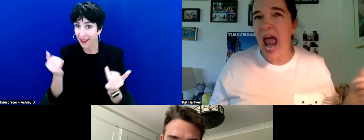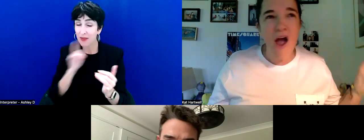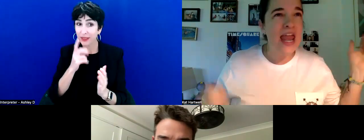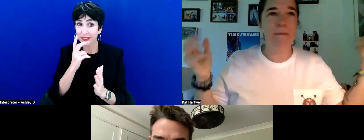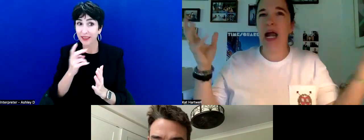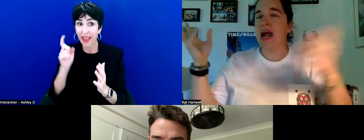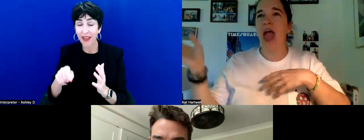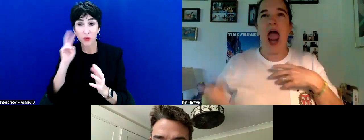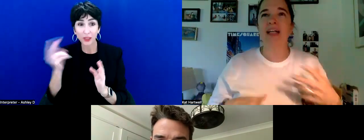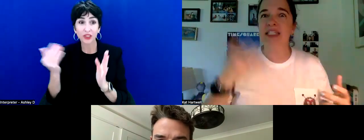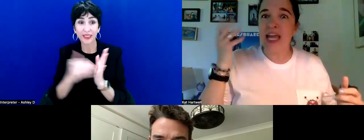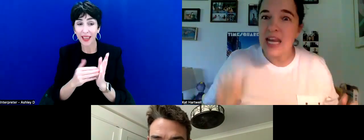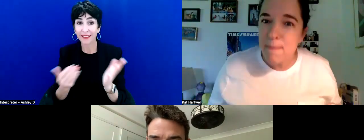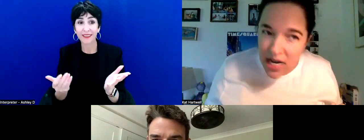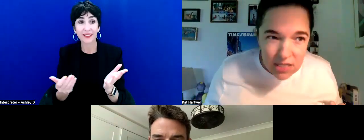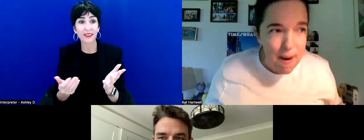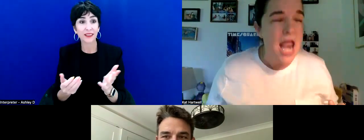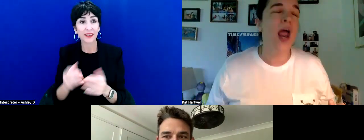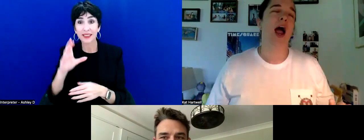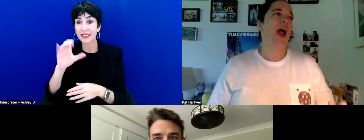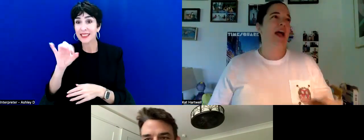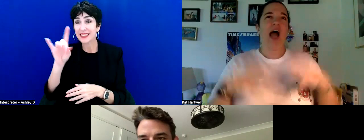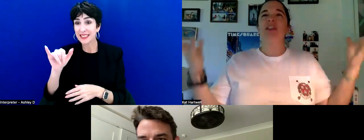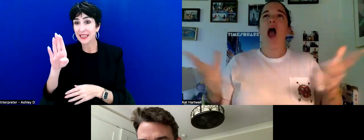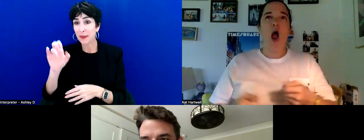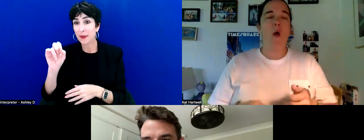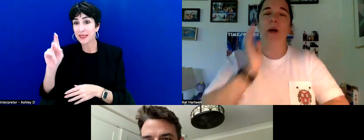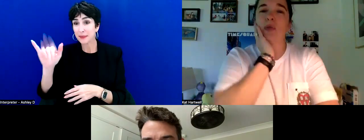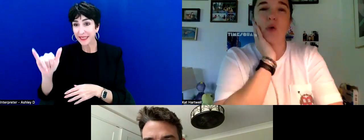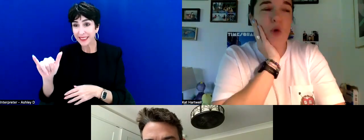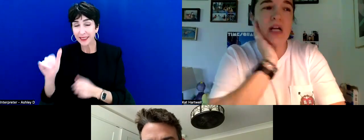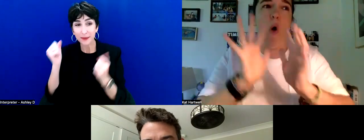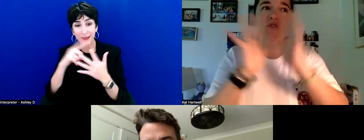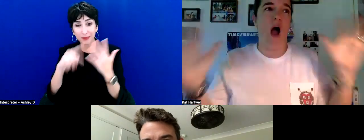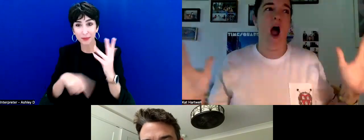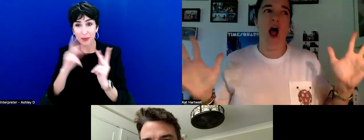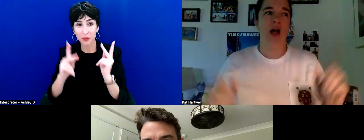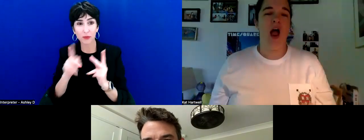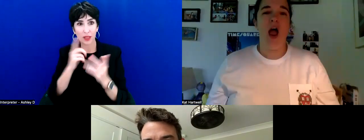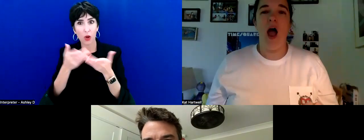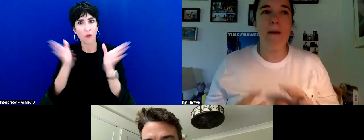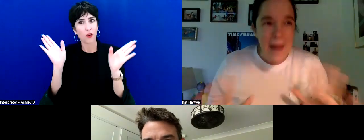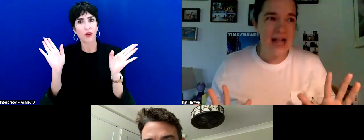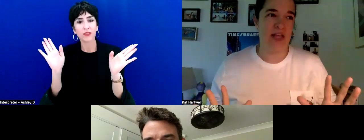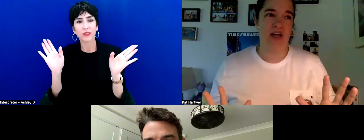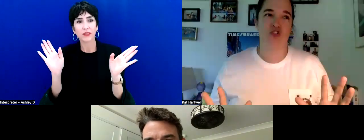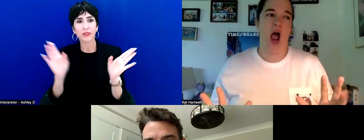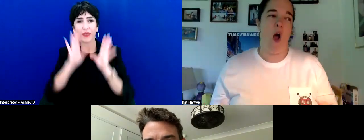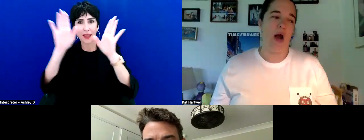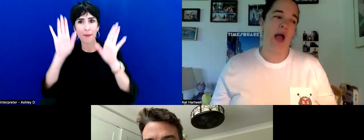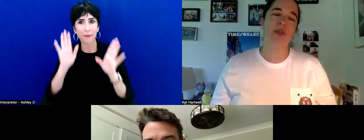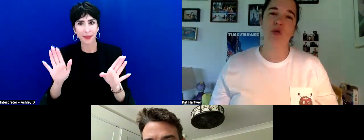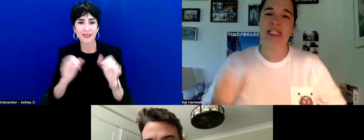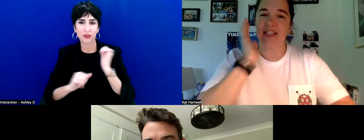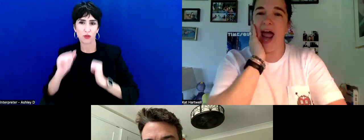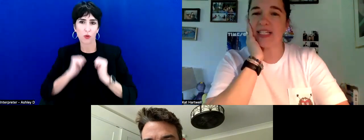Kevin McGee. I mean, and Cindy Busby. But it was a really overall amazing